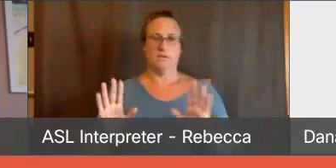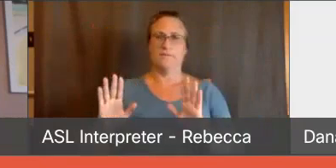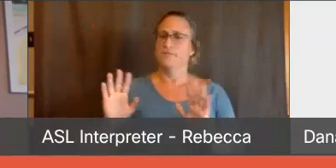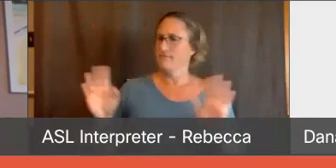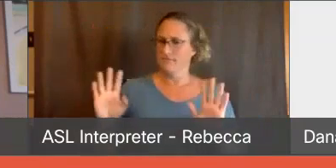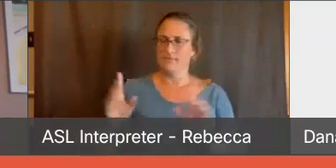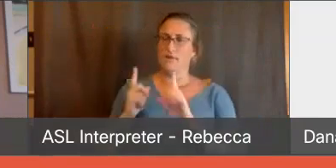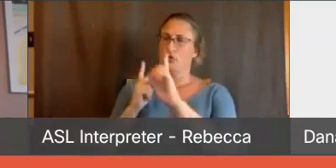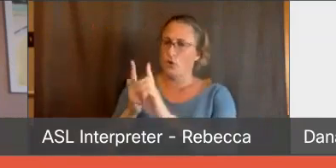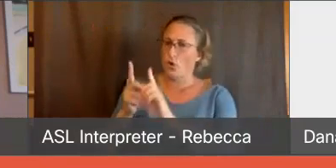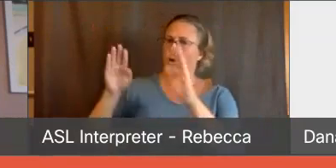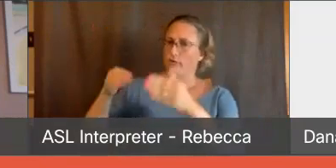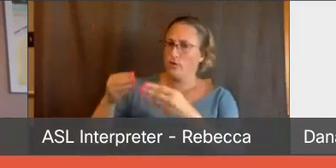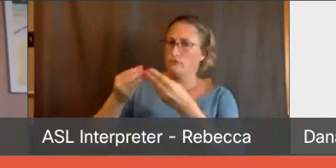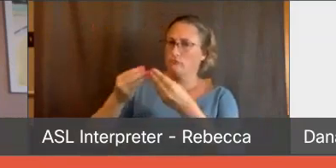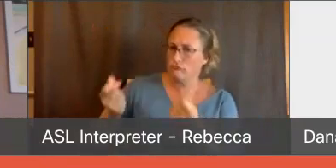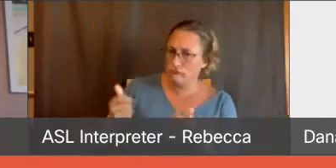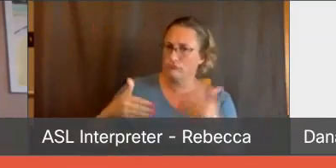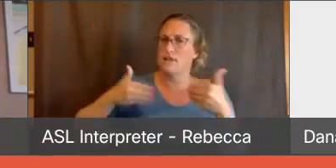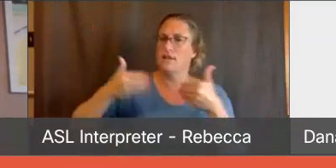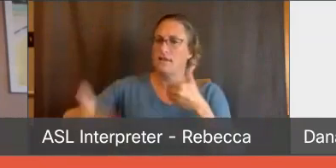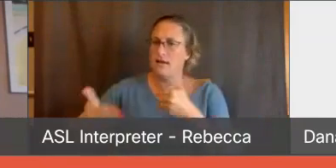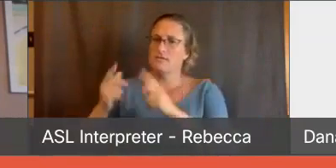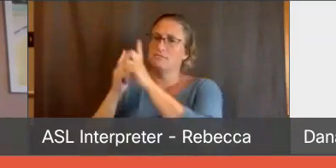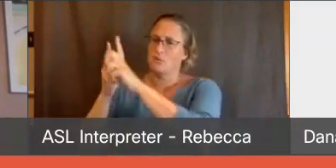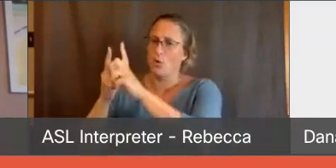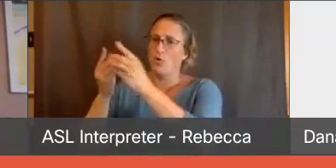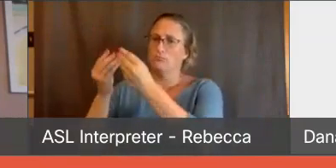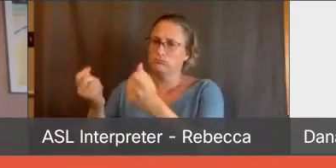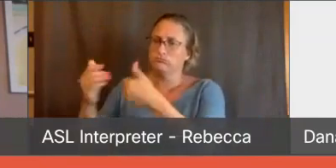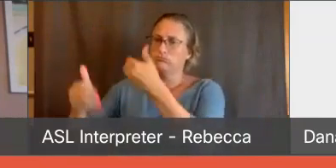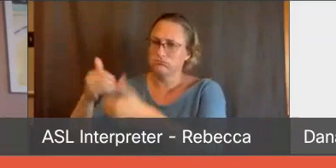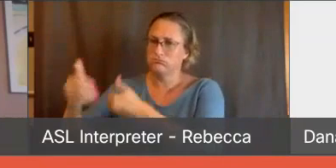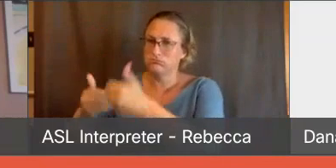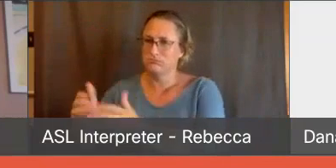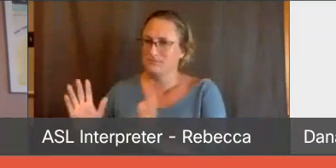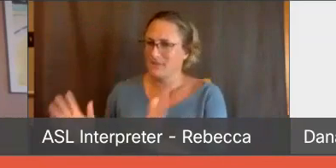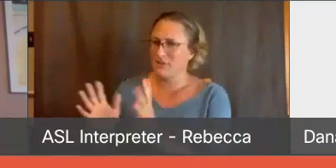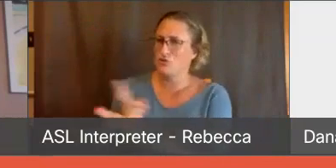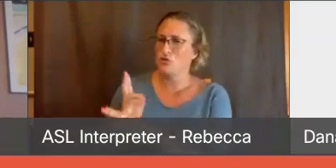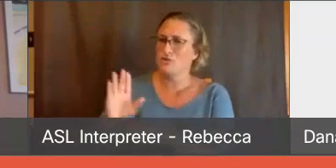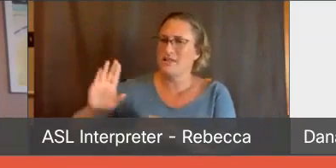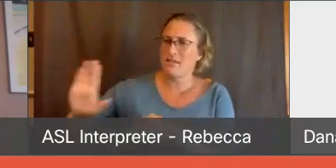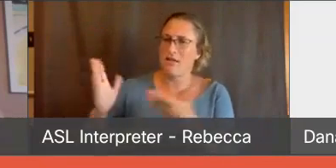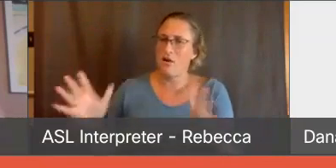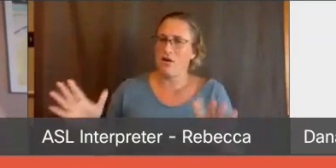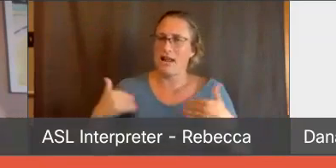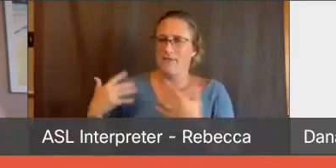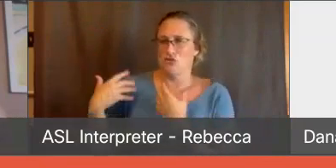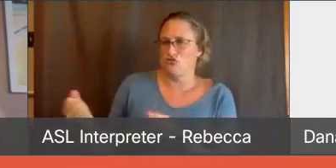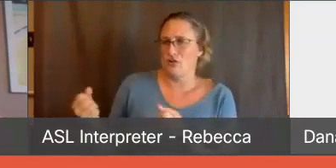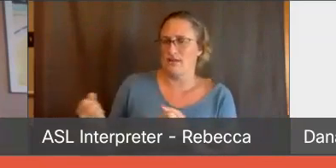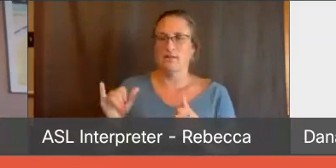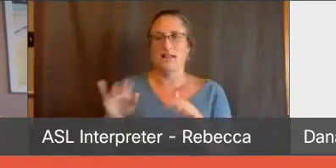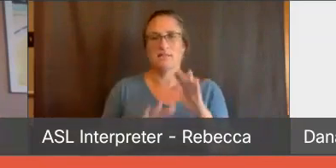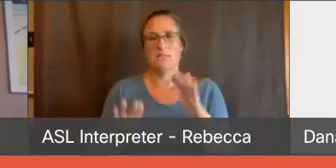time and encouraging those strengths that people already have is just a really simple, basic way that we can apply this to any type